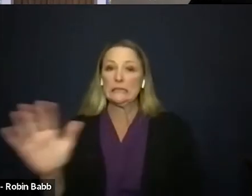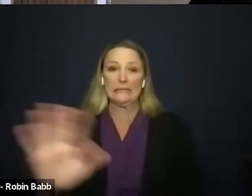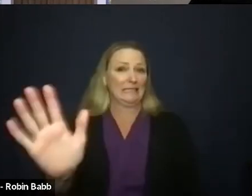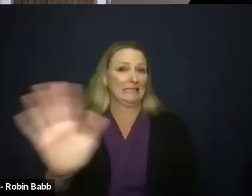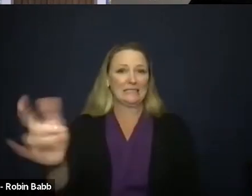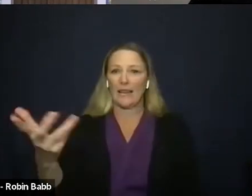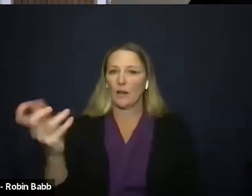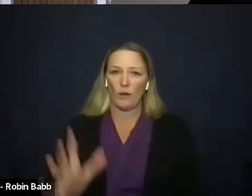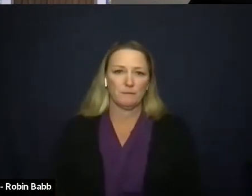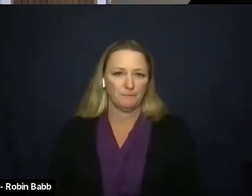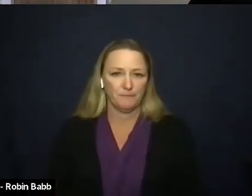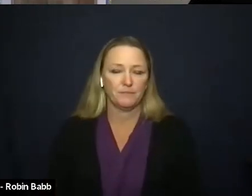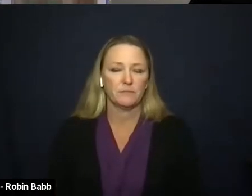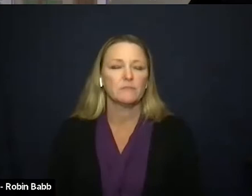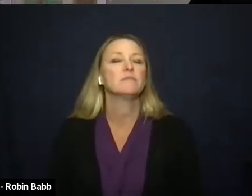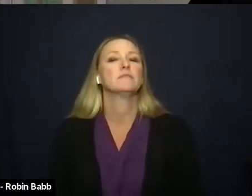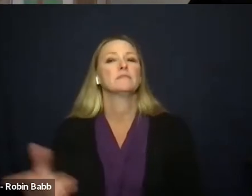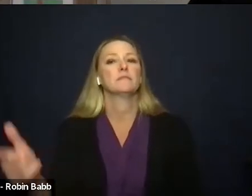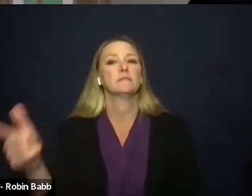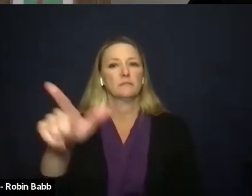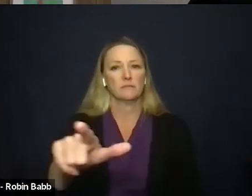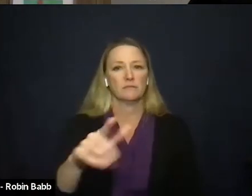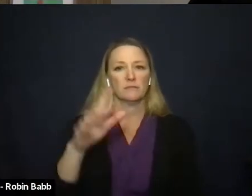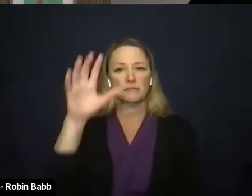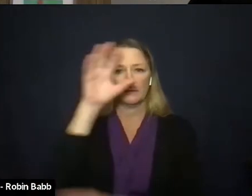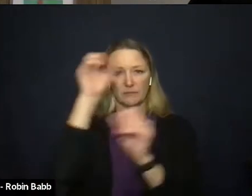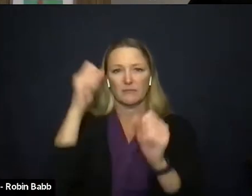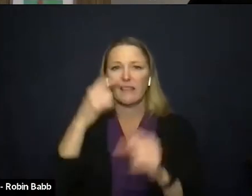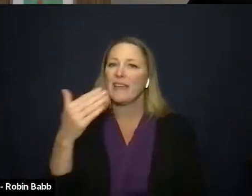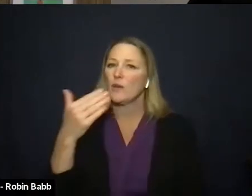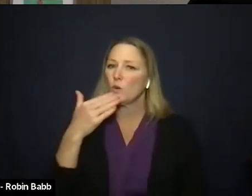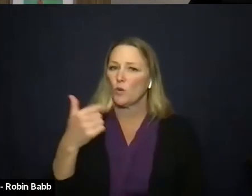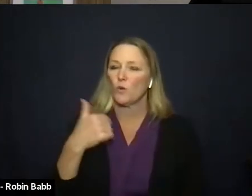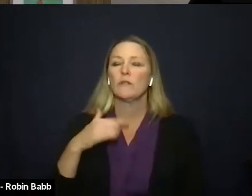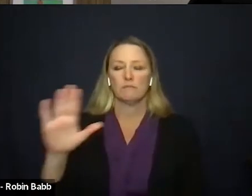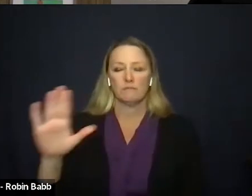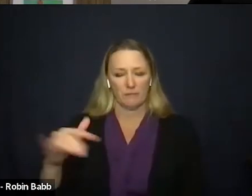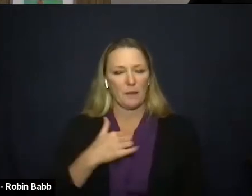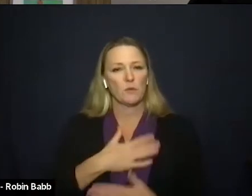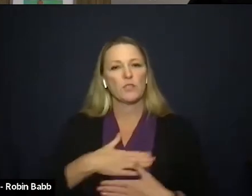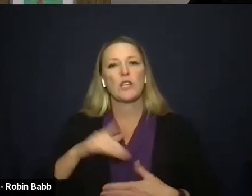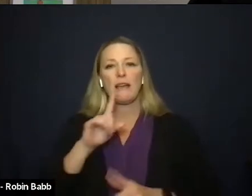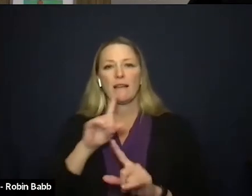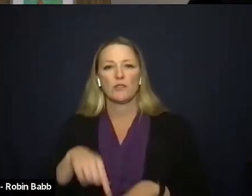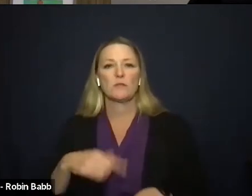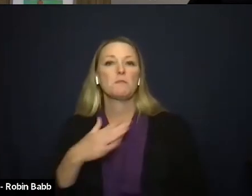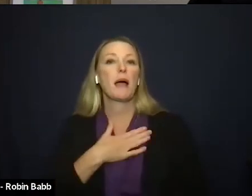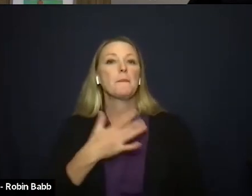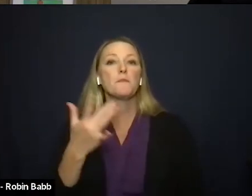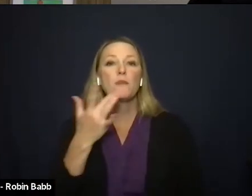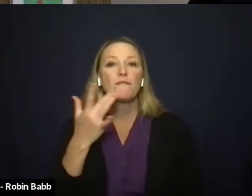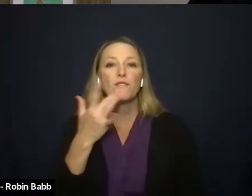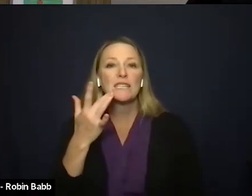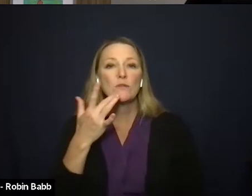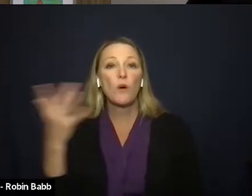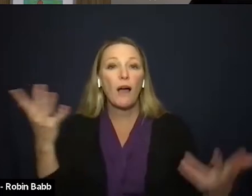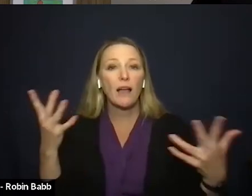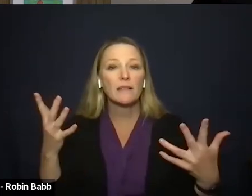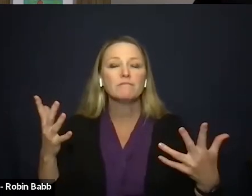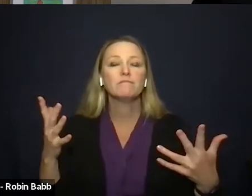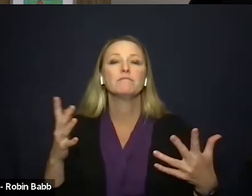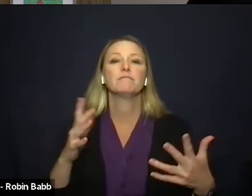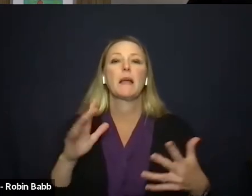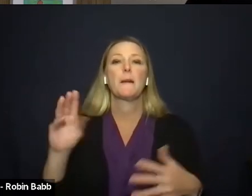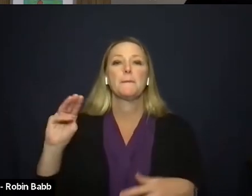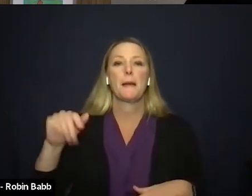yes thank you mr price i appreciate it and my choice would be scenario scenario a i'm sorry for the